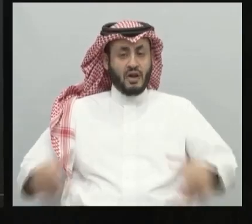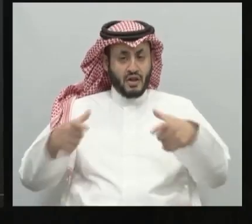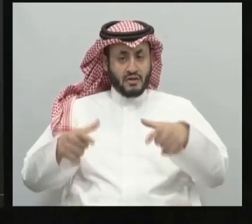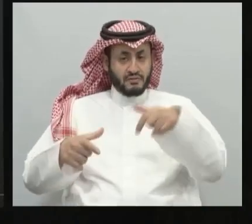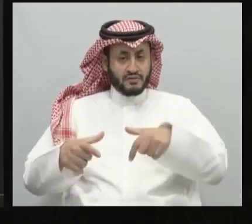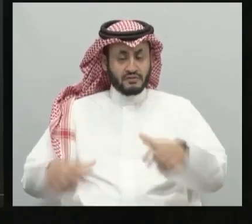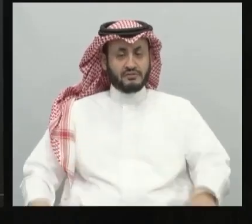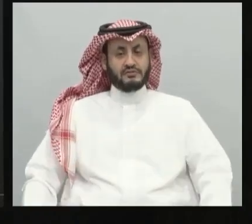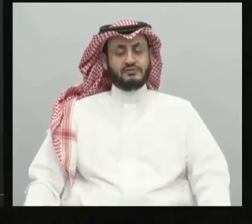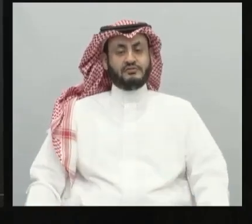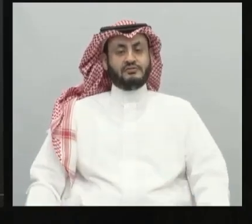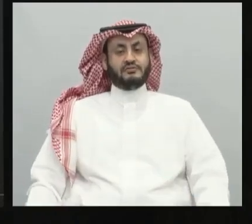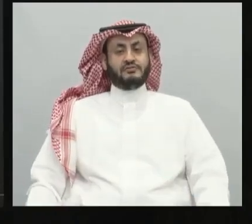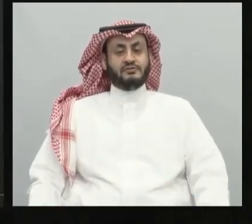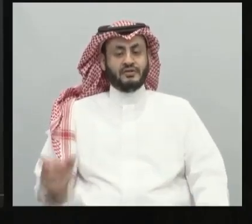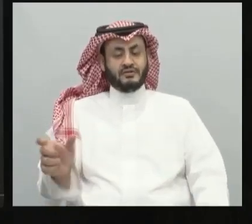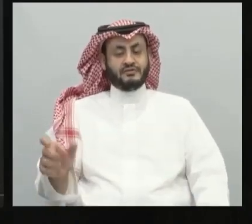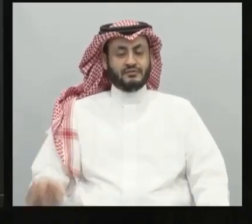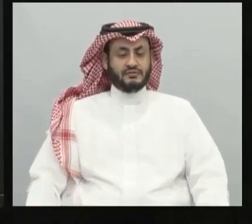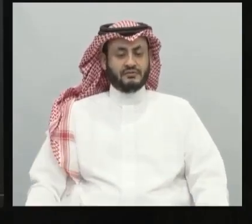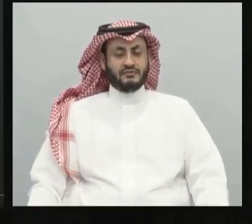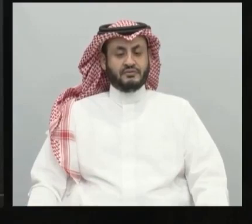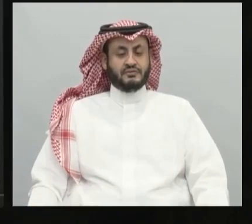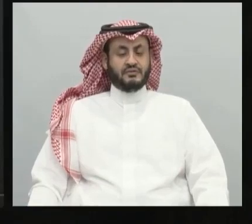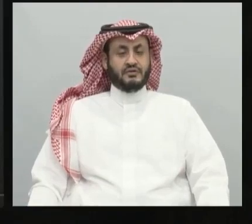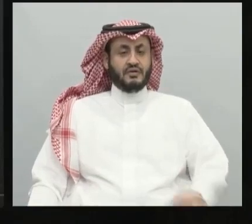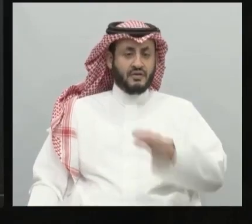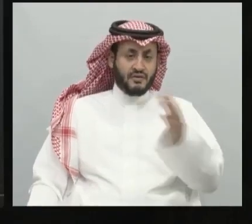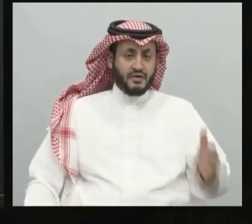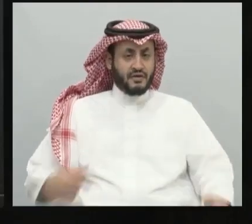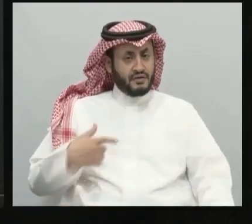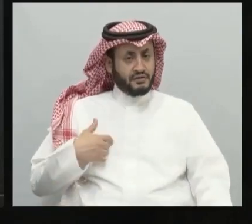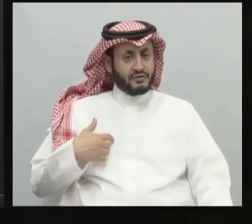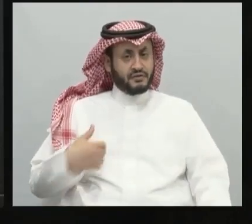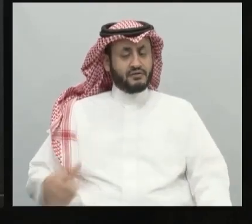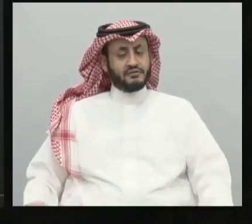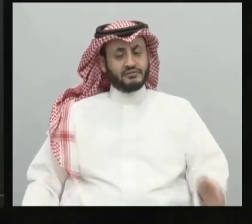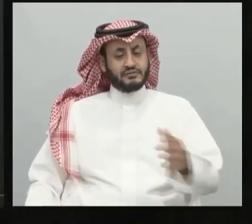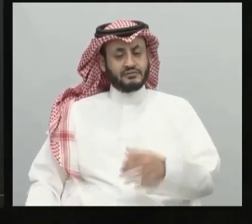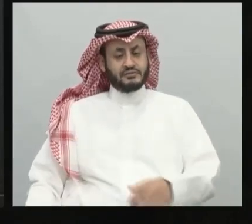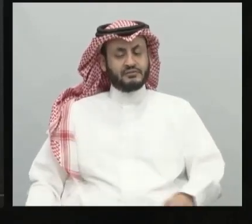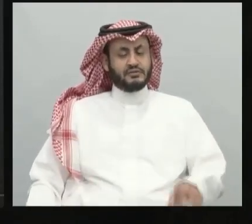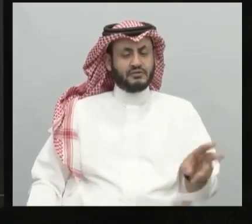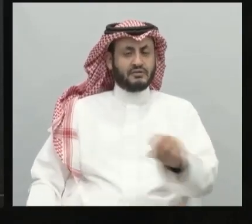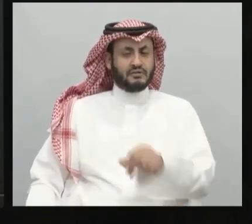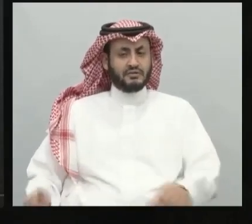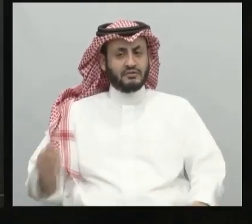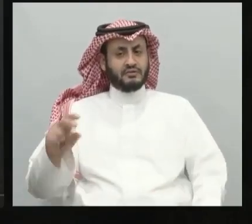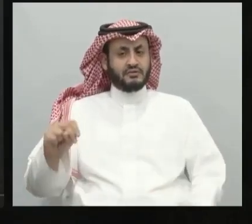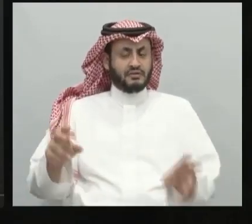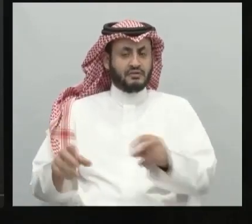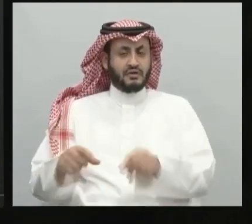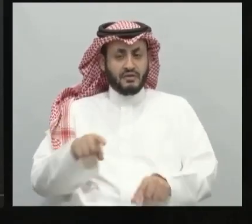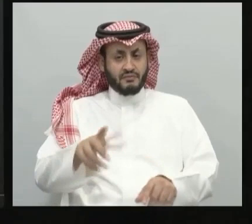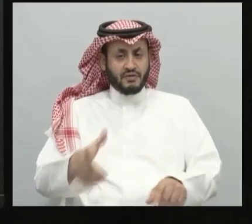D.C. A name of country called Venezuela. People who live in Venezuela called Venezuelan. And their